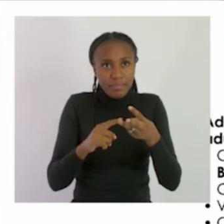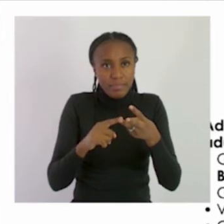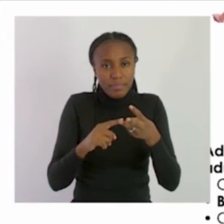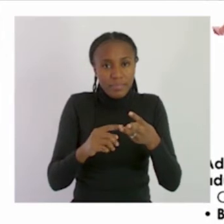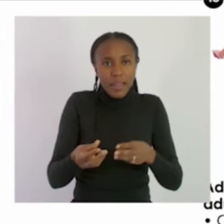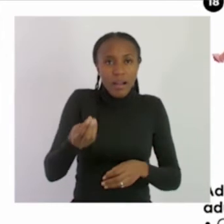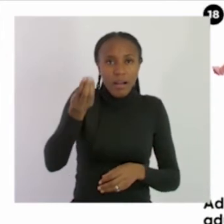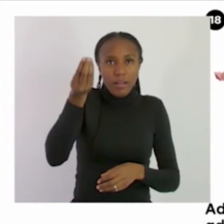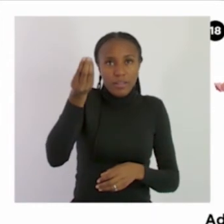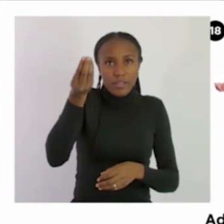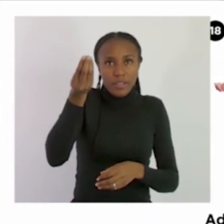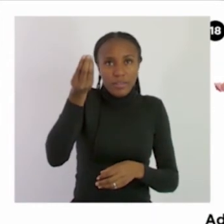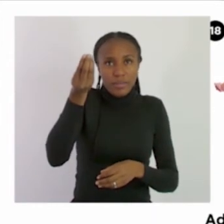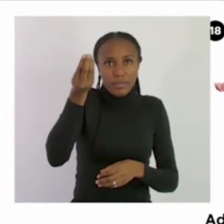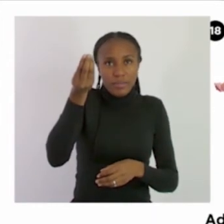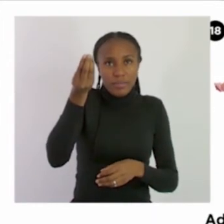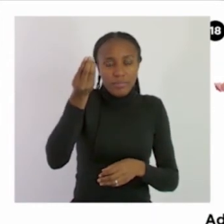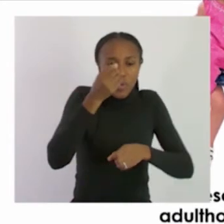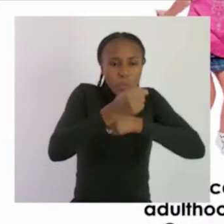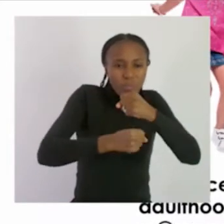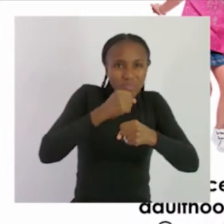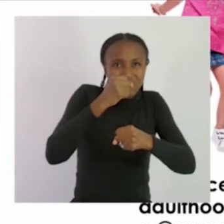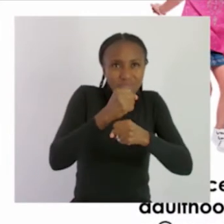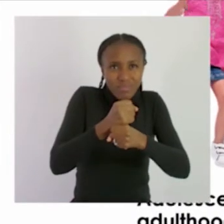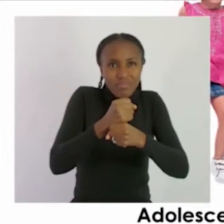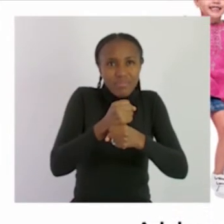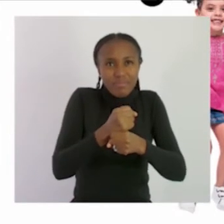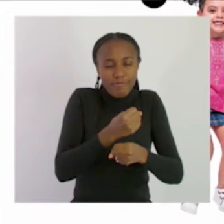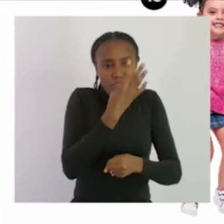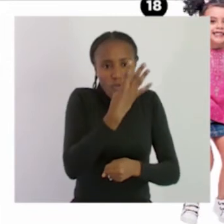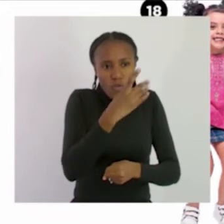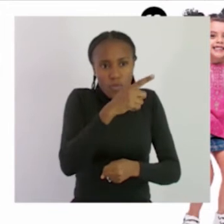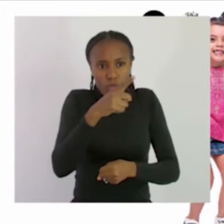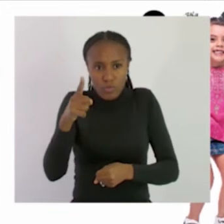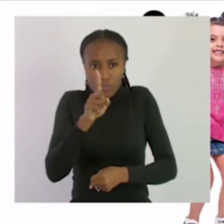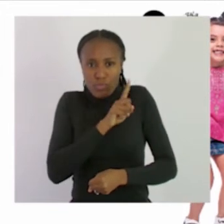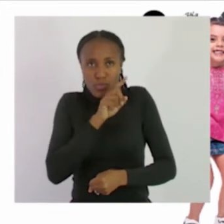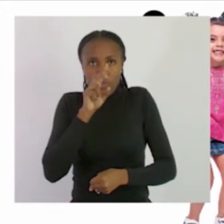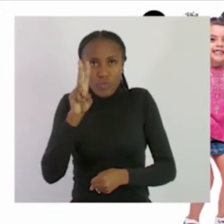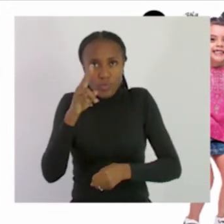a child or children, their age should be between 4 and 12.